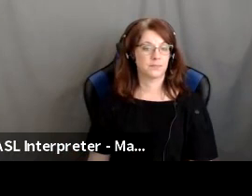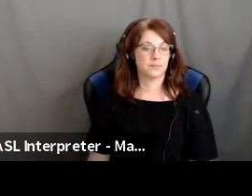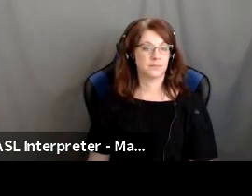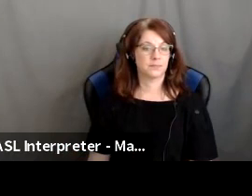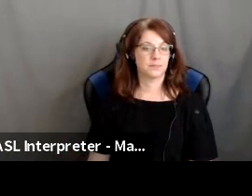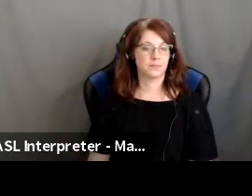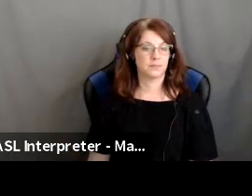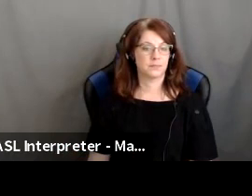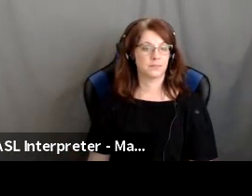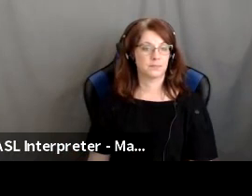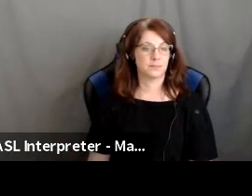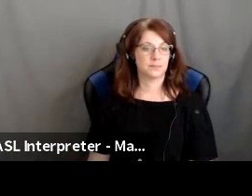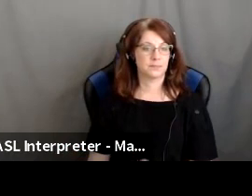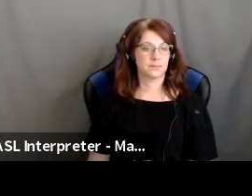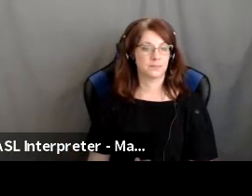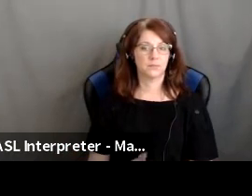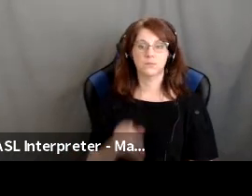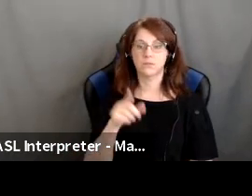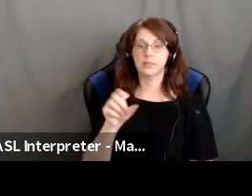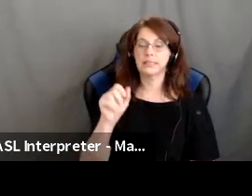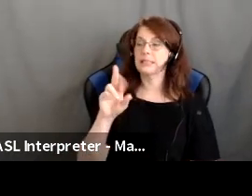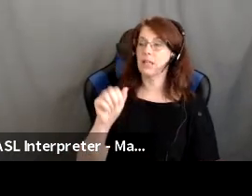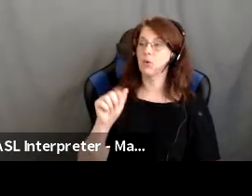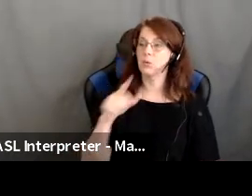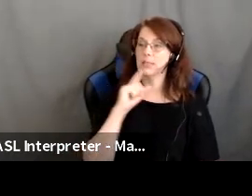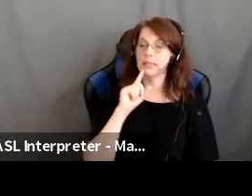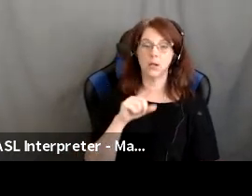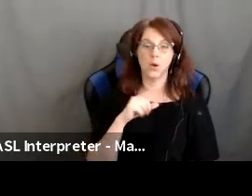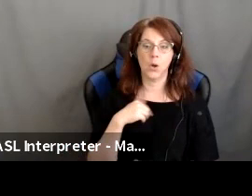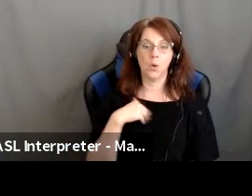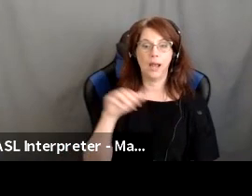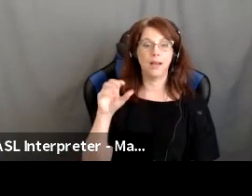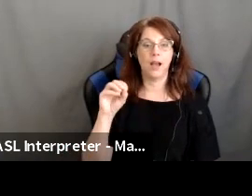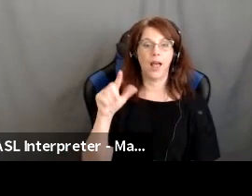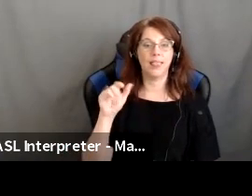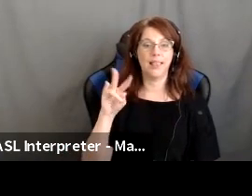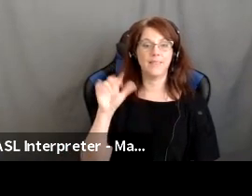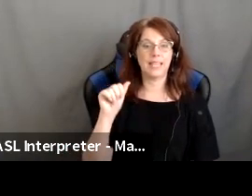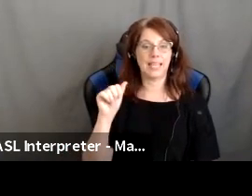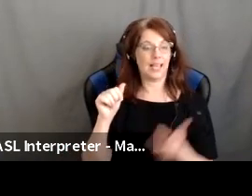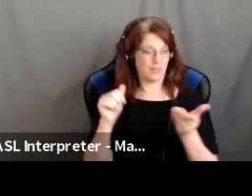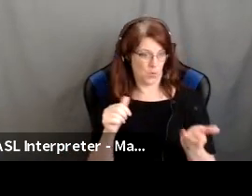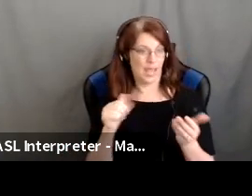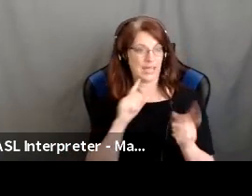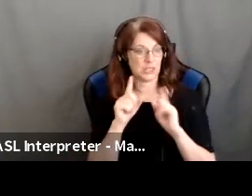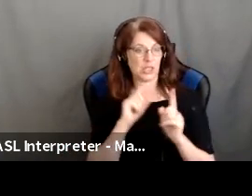So you can go ahead and say the questions now. Okay, and we have Lydia. I'm going to go ahead and allow you to talk.